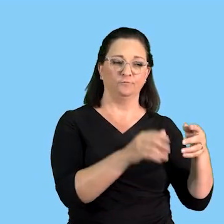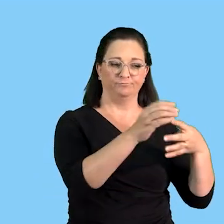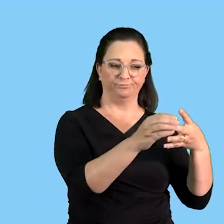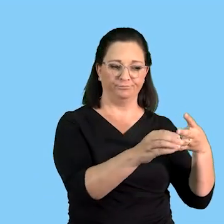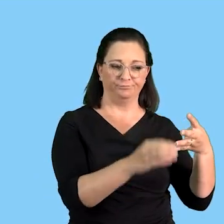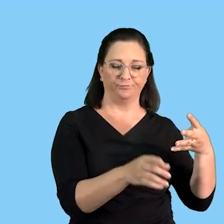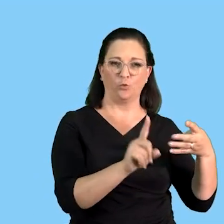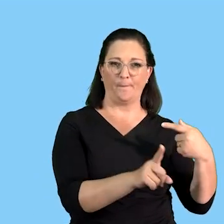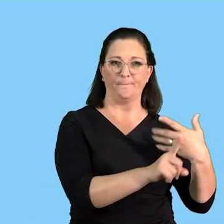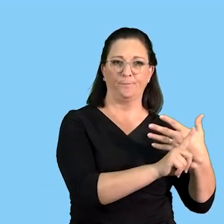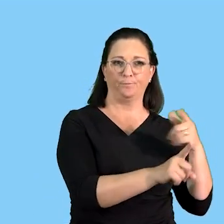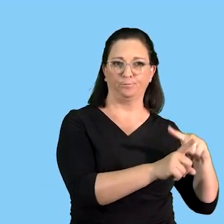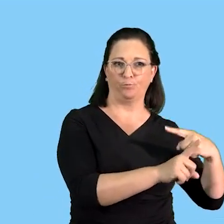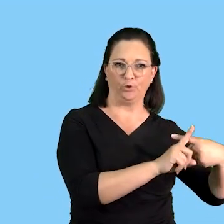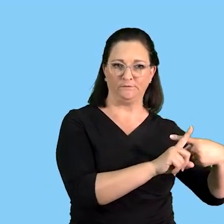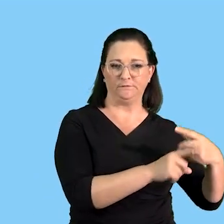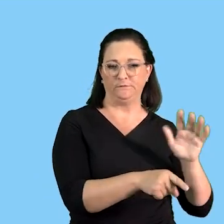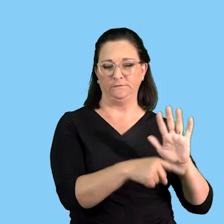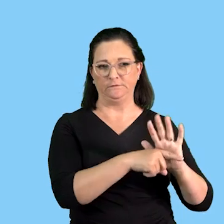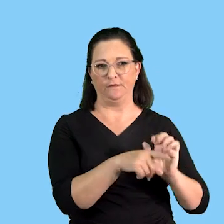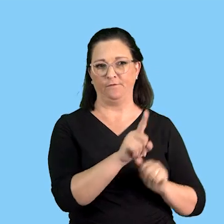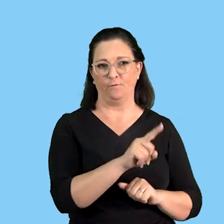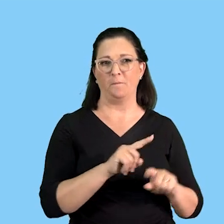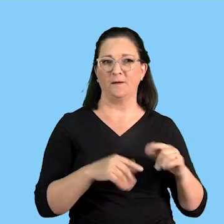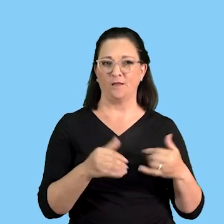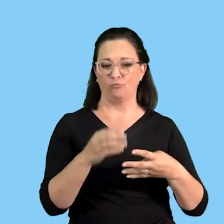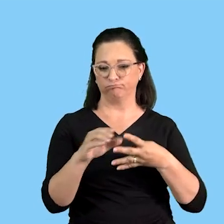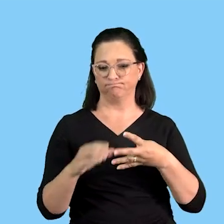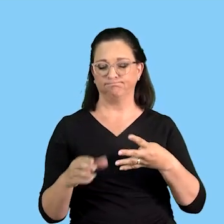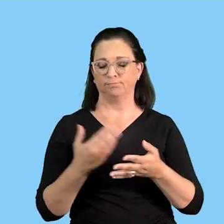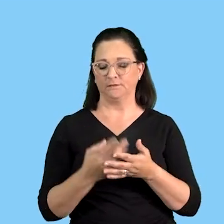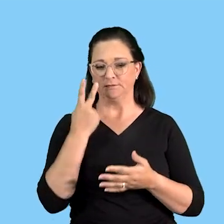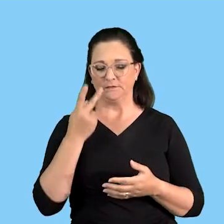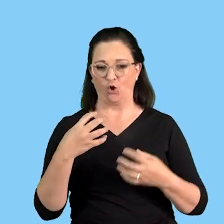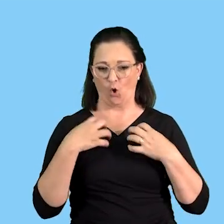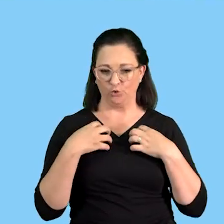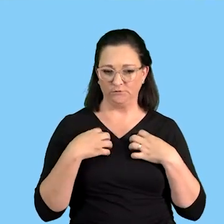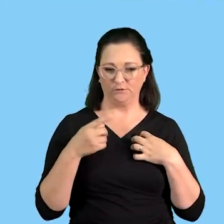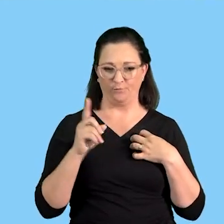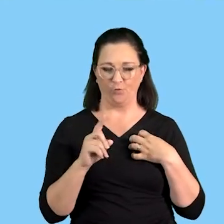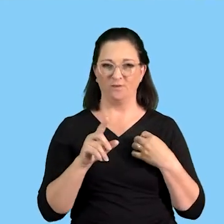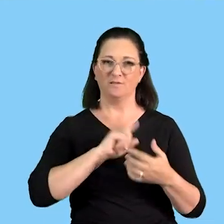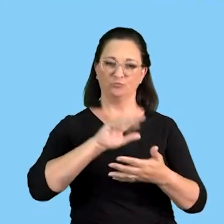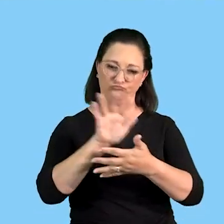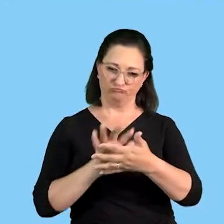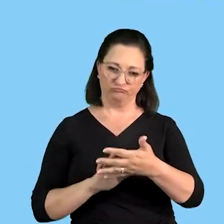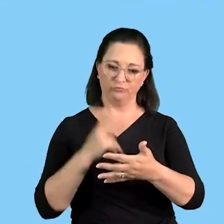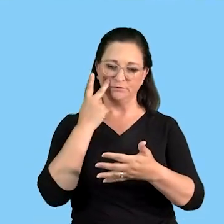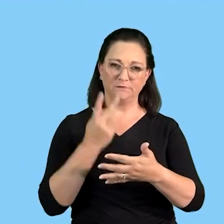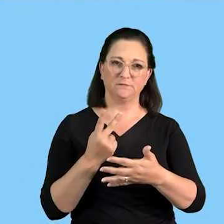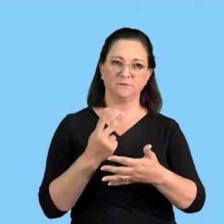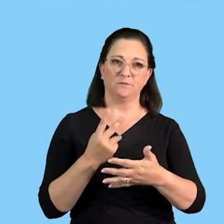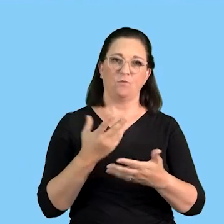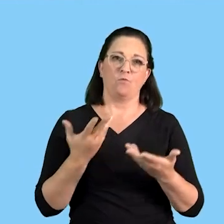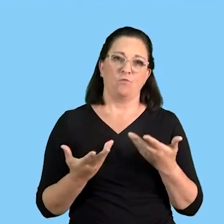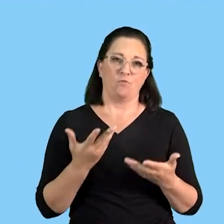the characteristics and the impact would help you to identify the form of ownership from your scenario during the examination